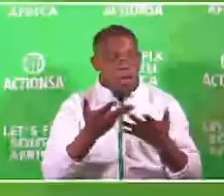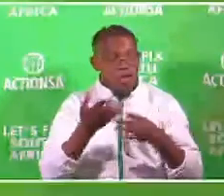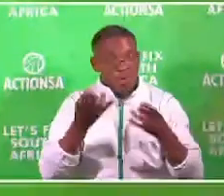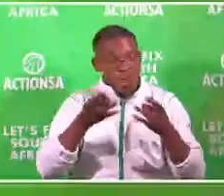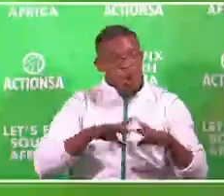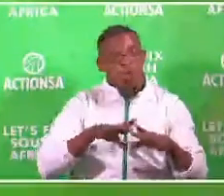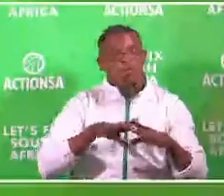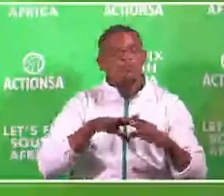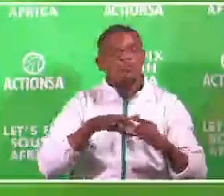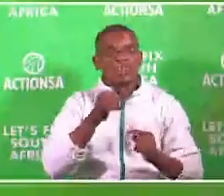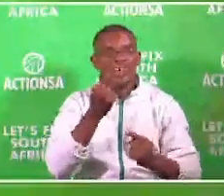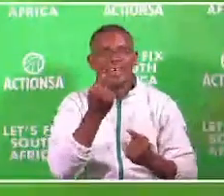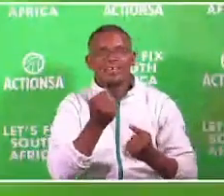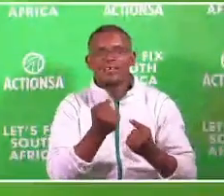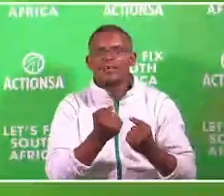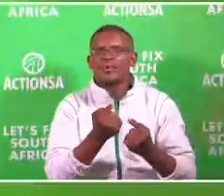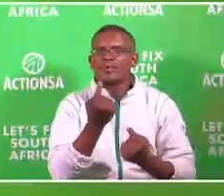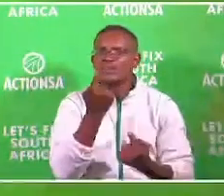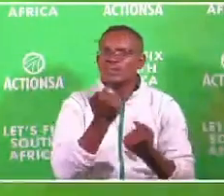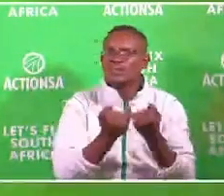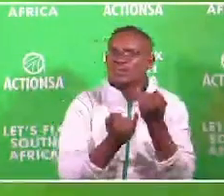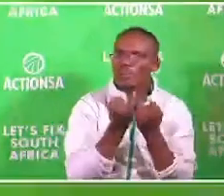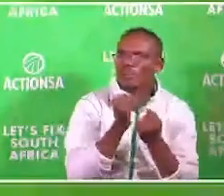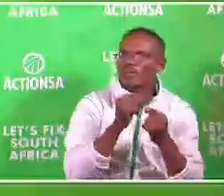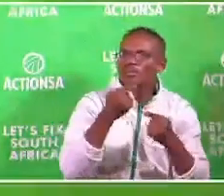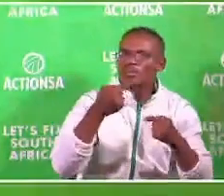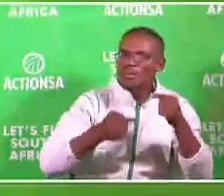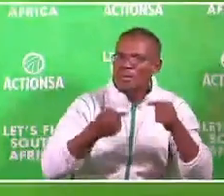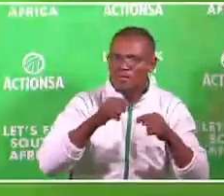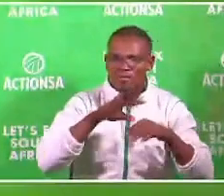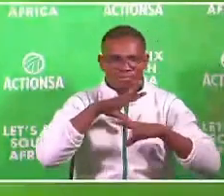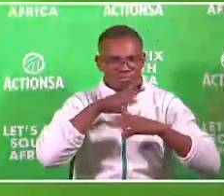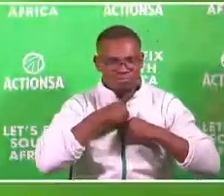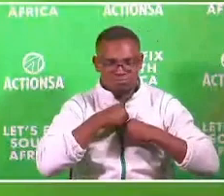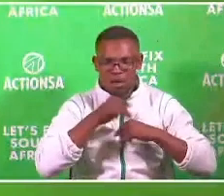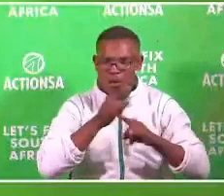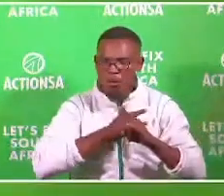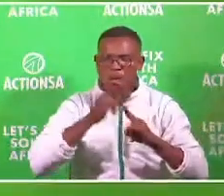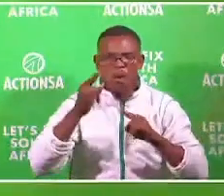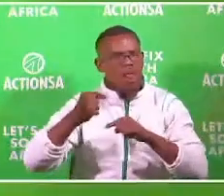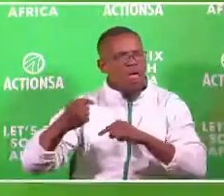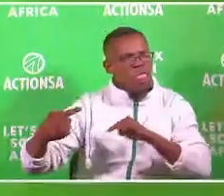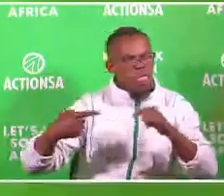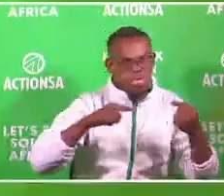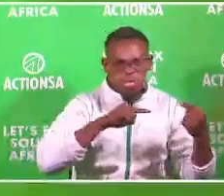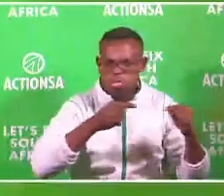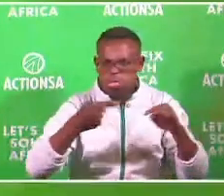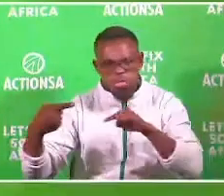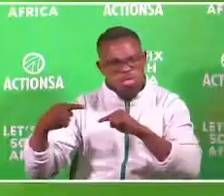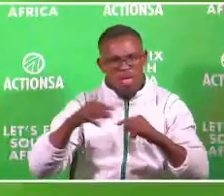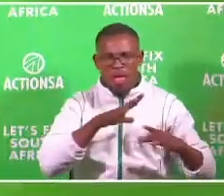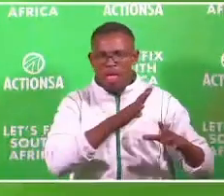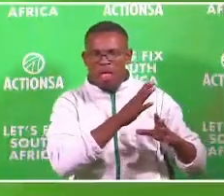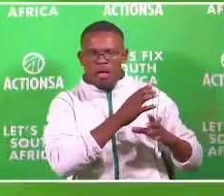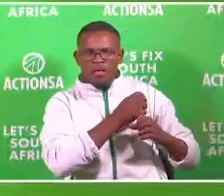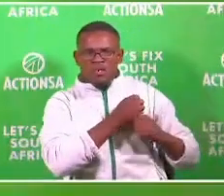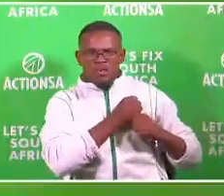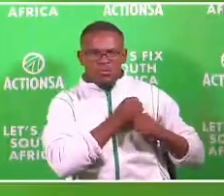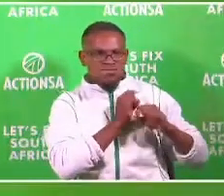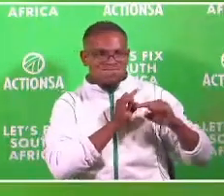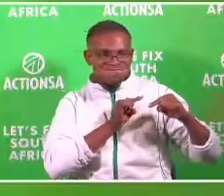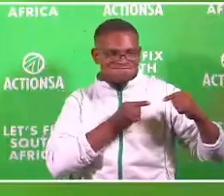we accepted the outcome. Where we won arguments, we didn't hold it over each